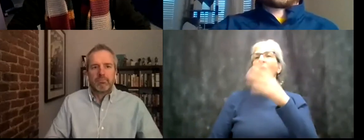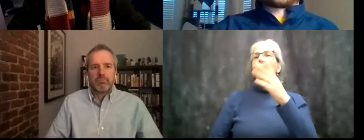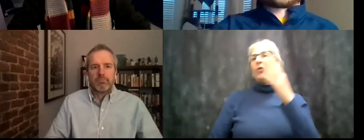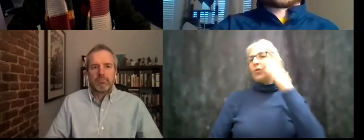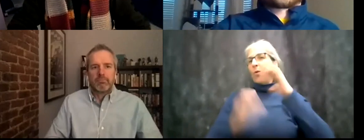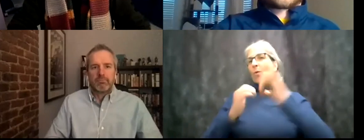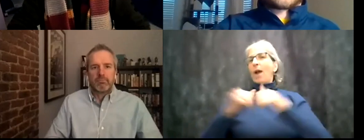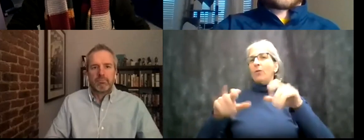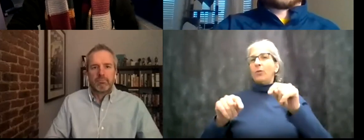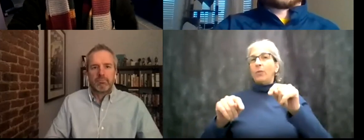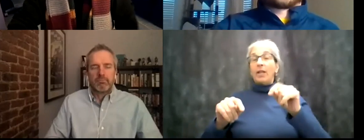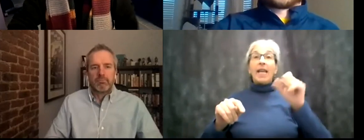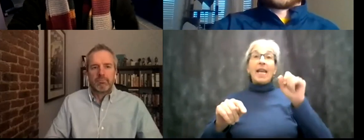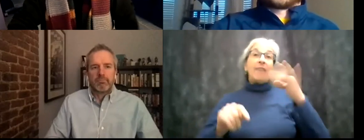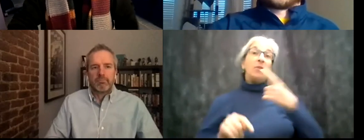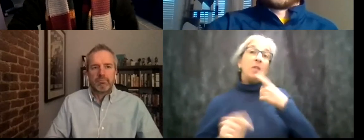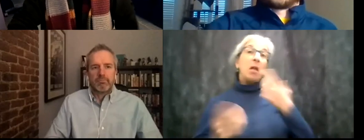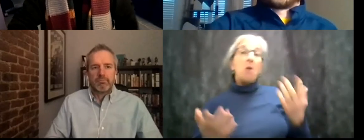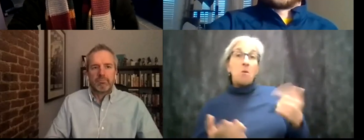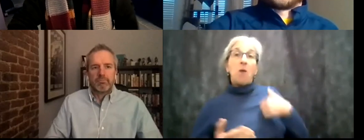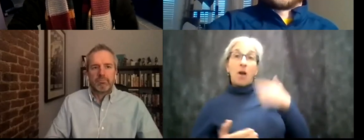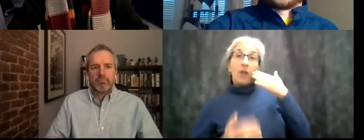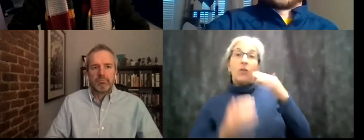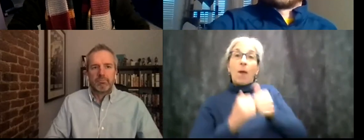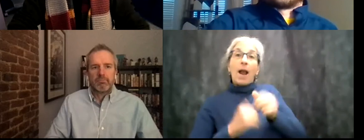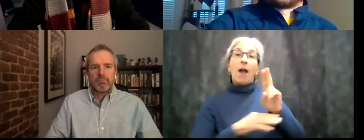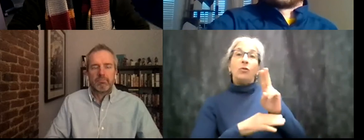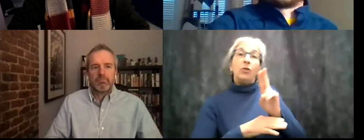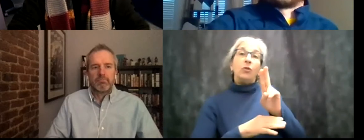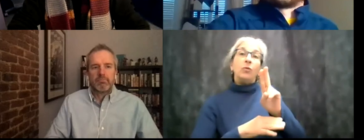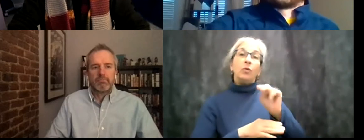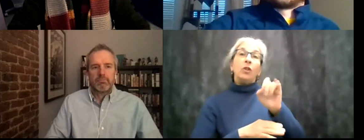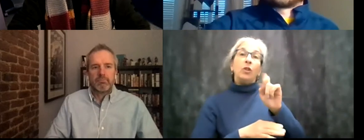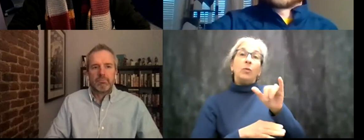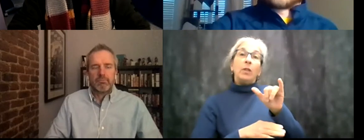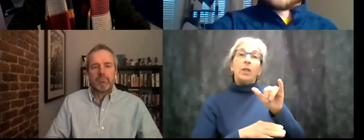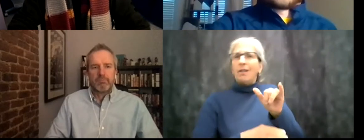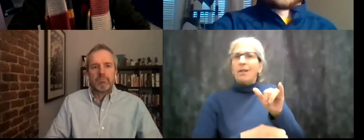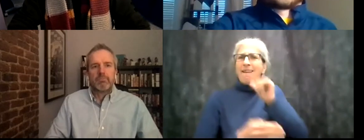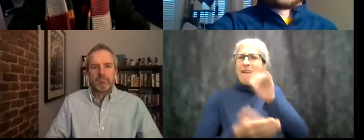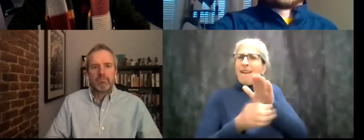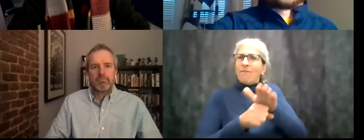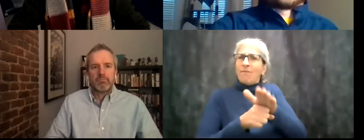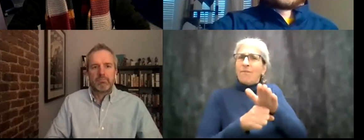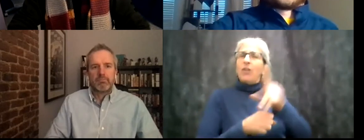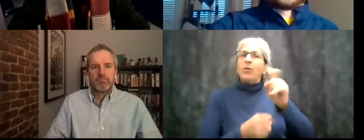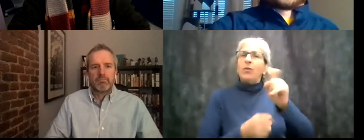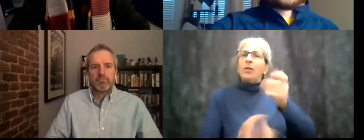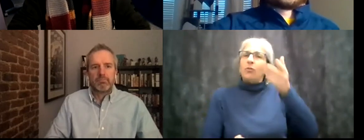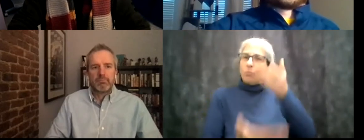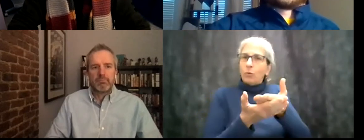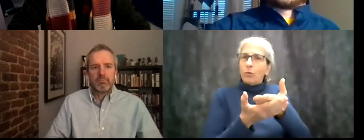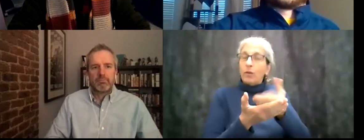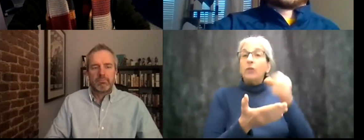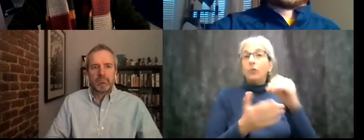use Unity. And you're like, okay, how do you prove that? And the easiest way is to show that